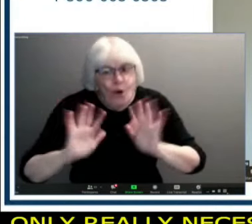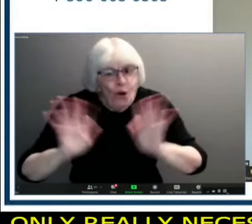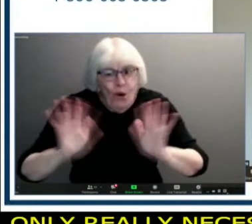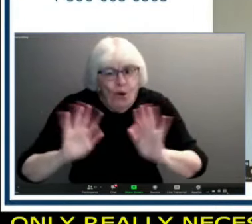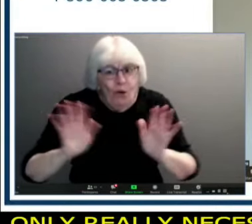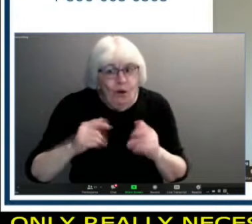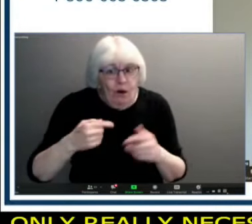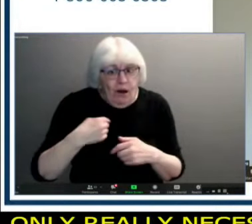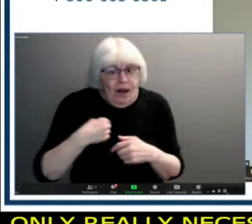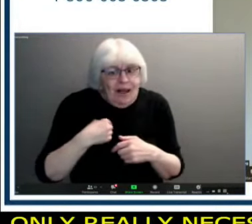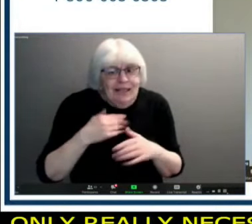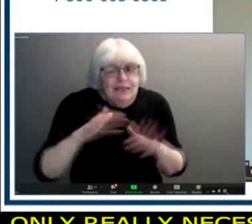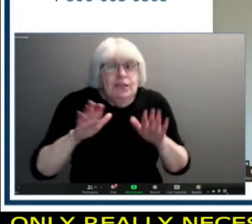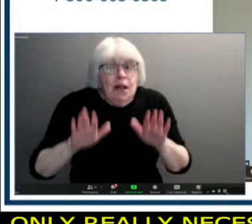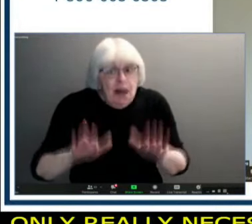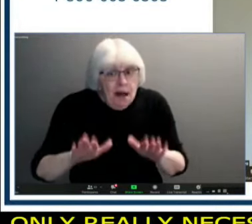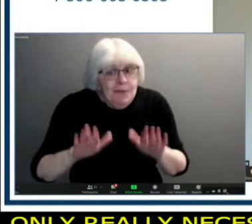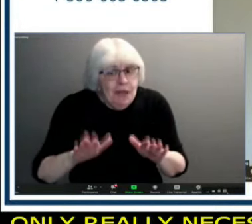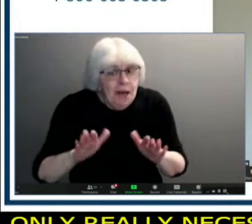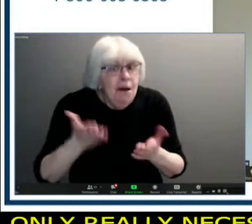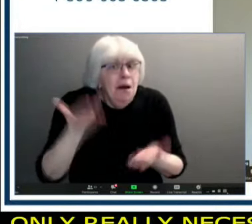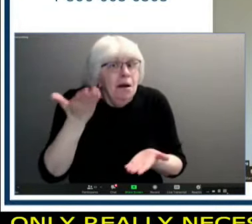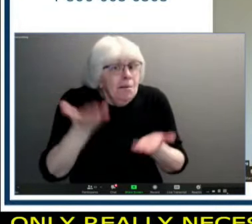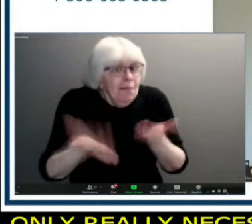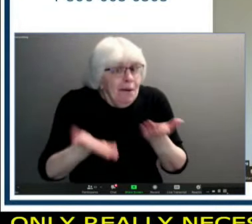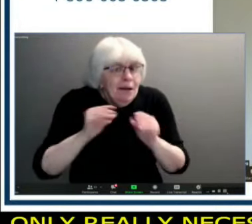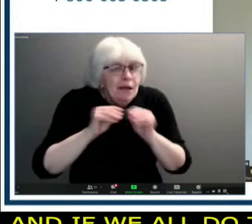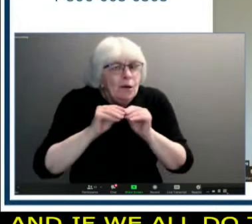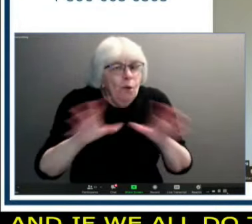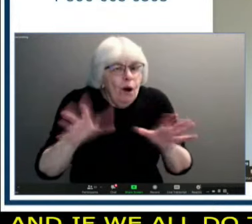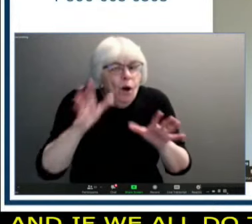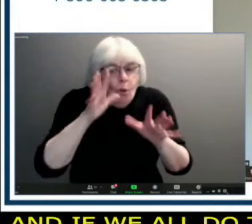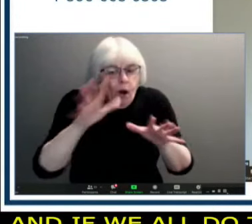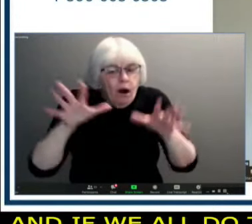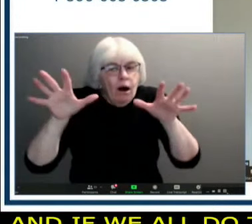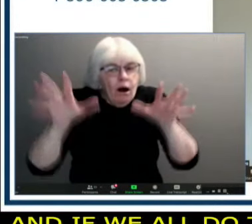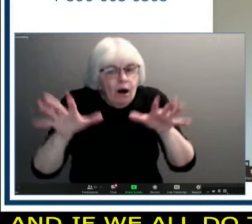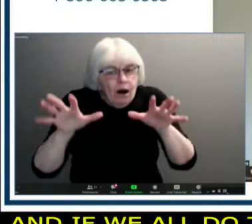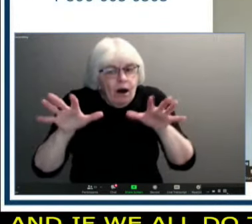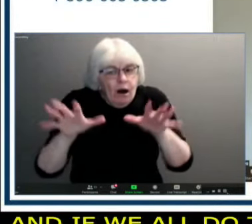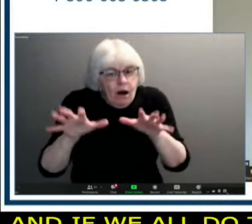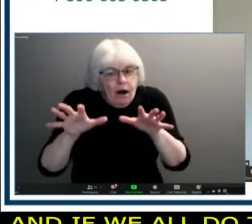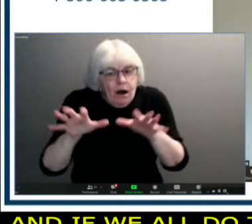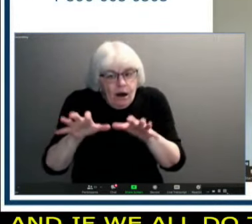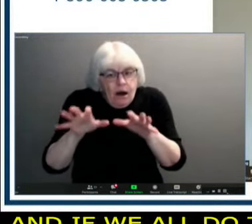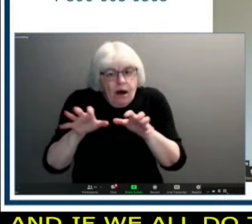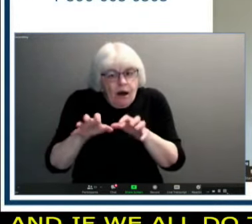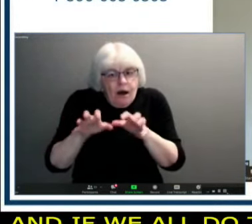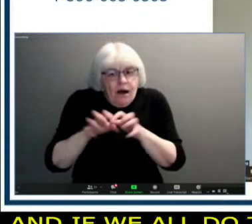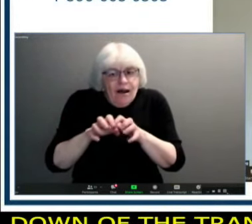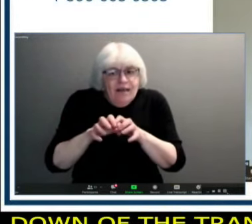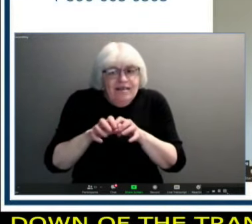even Omicron. Because even though it's highly infectious, it can't spread if